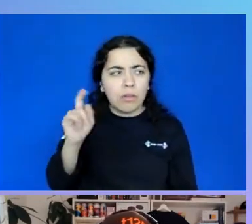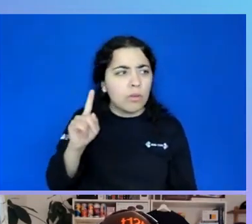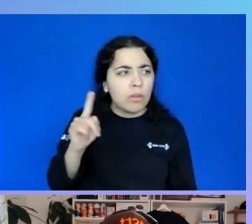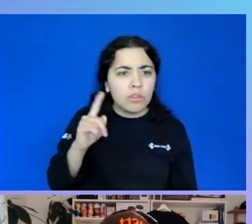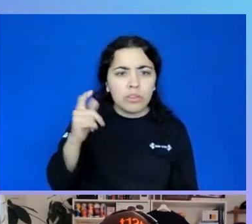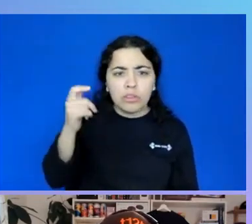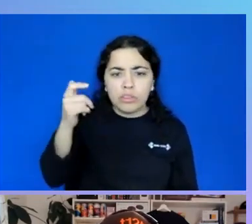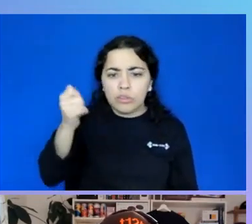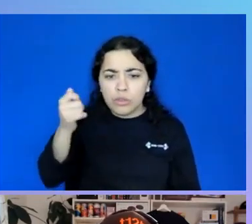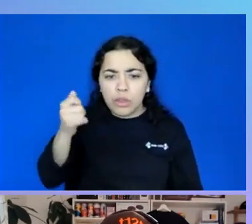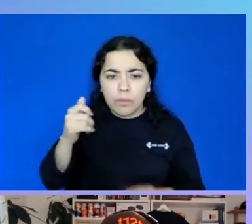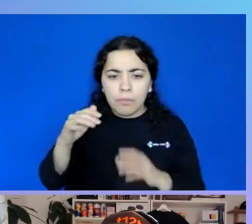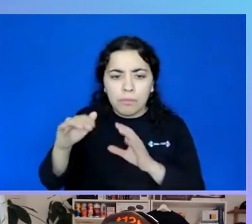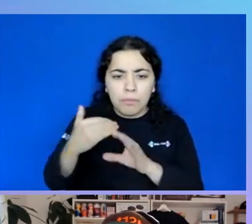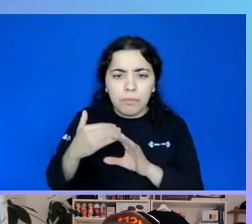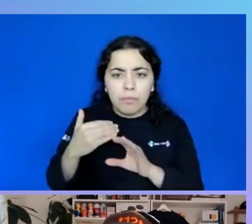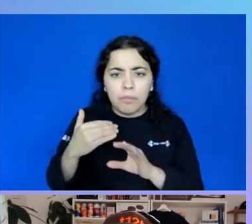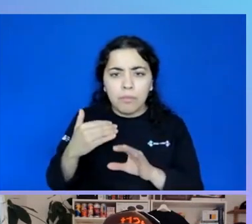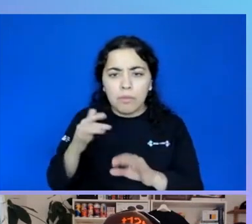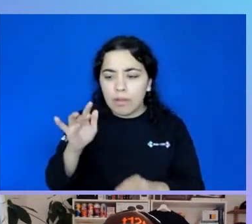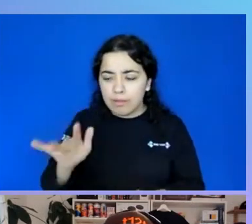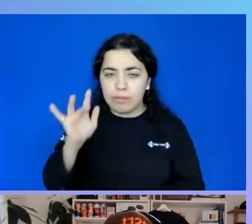only find like click here.